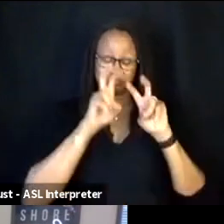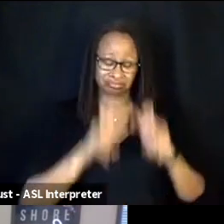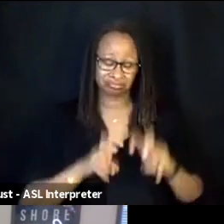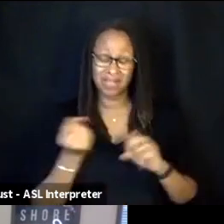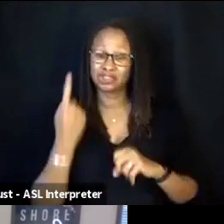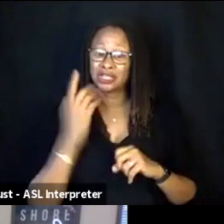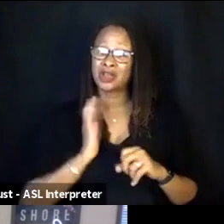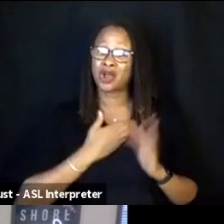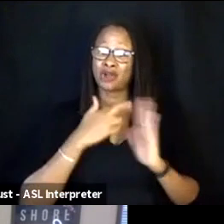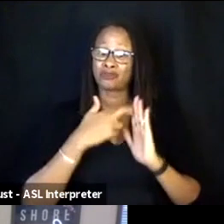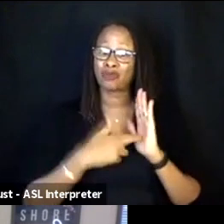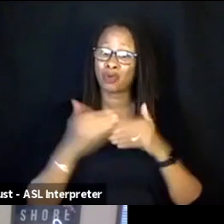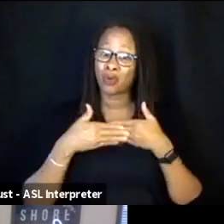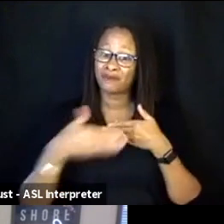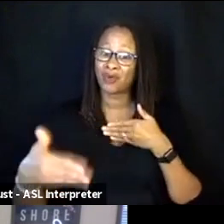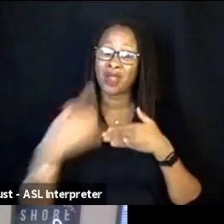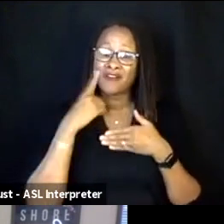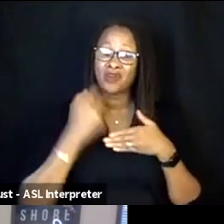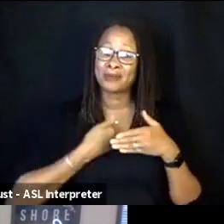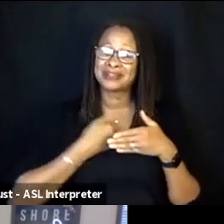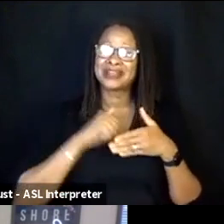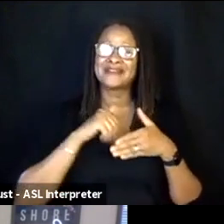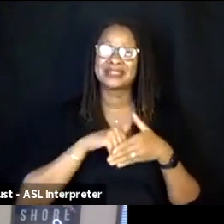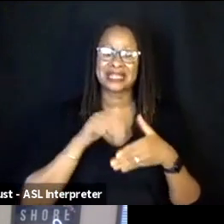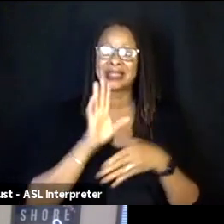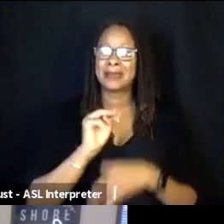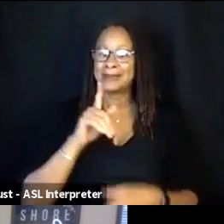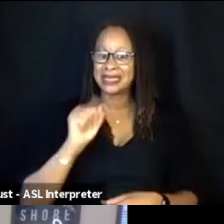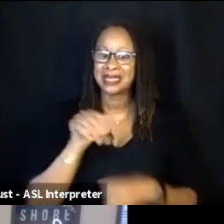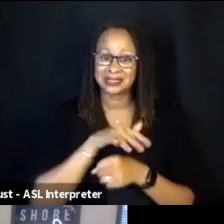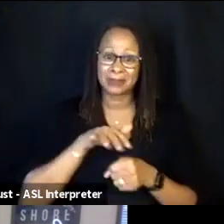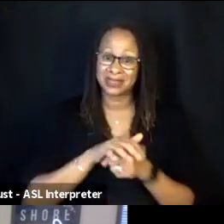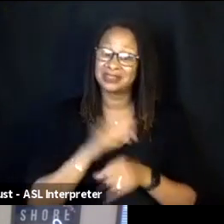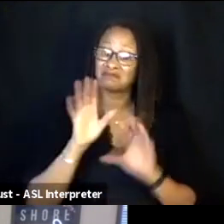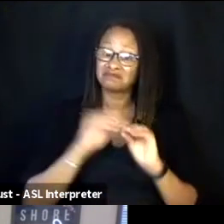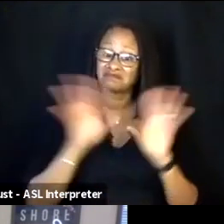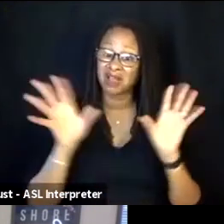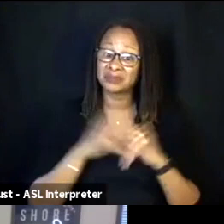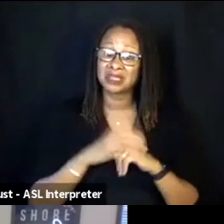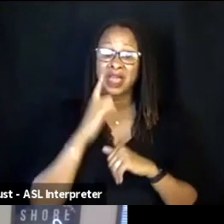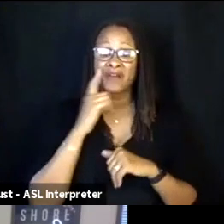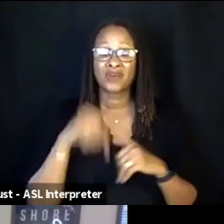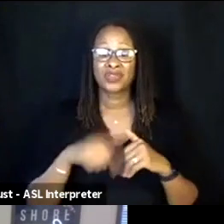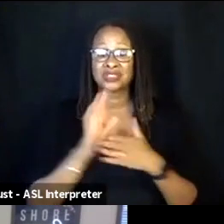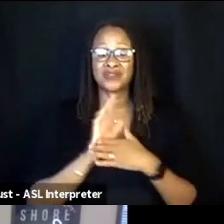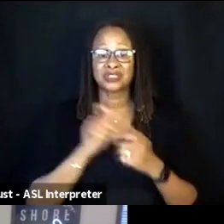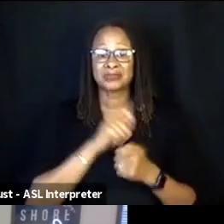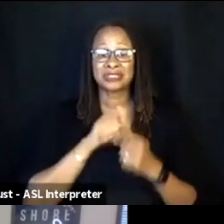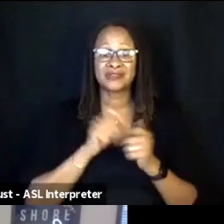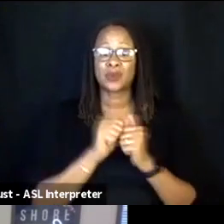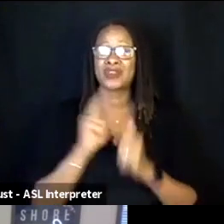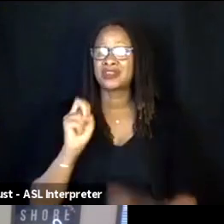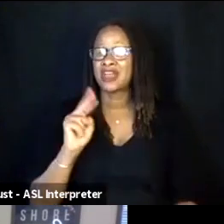our role is moving forward. For me, it's certainly in this media space. For this film specifically with